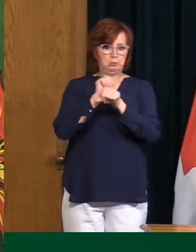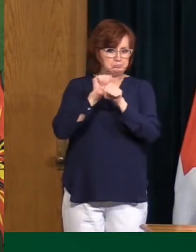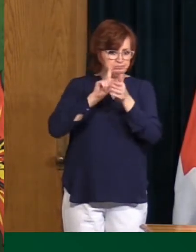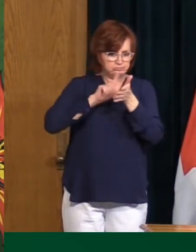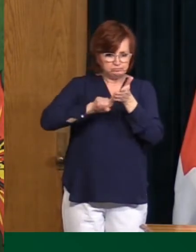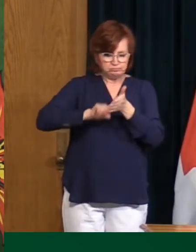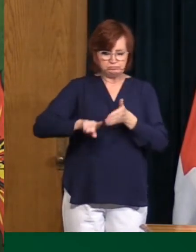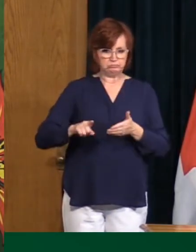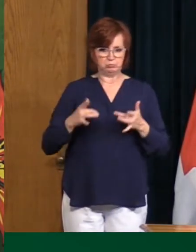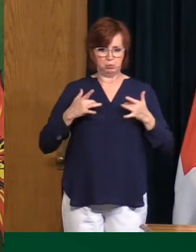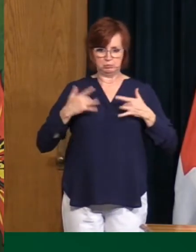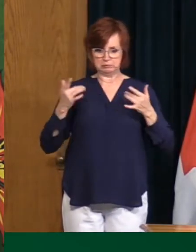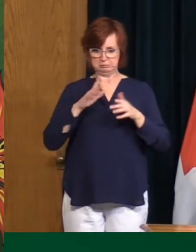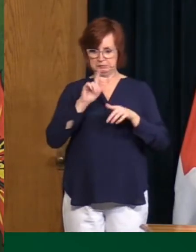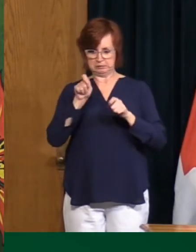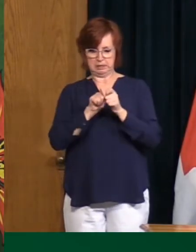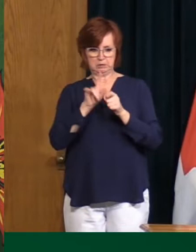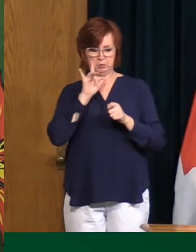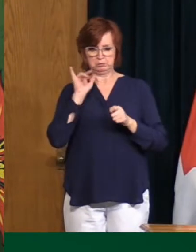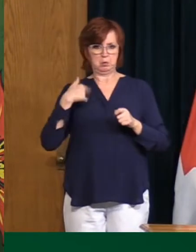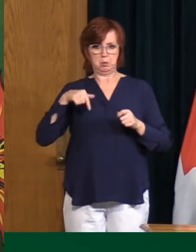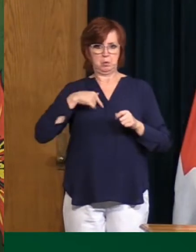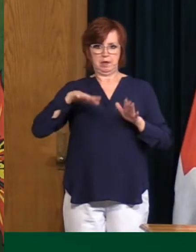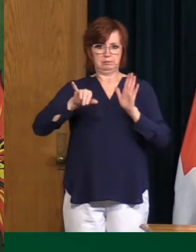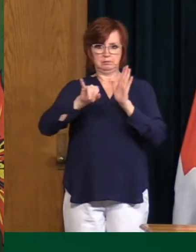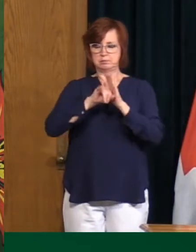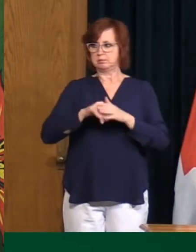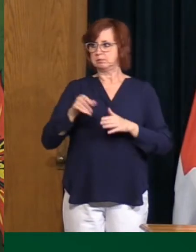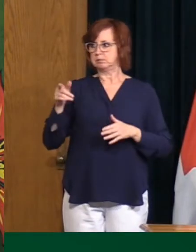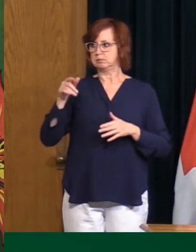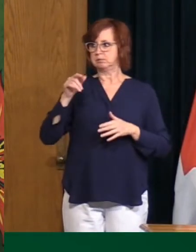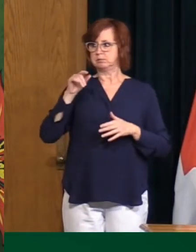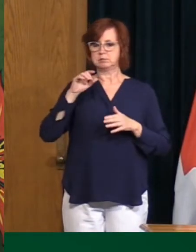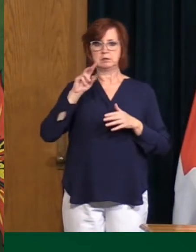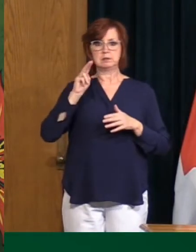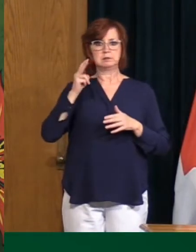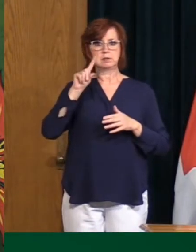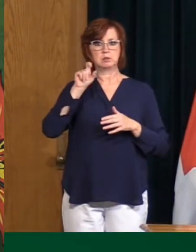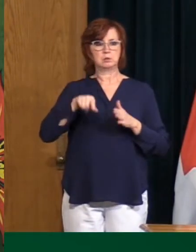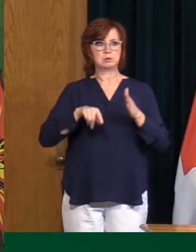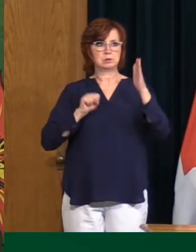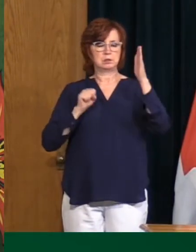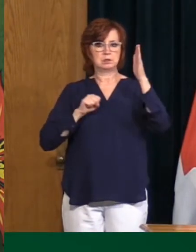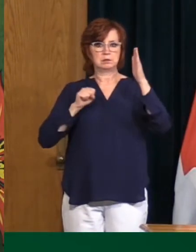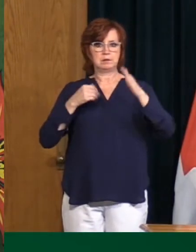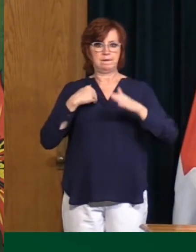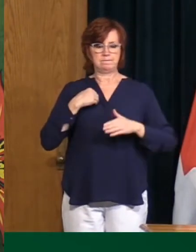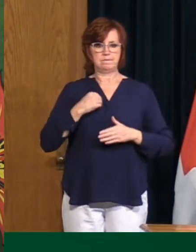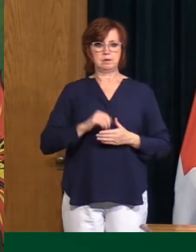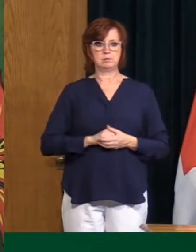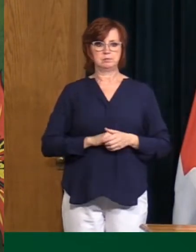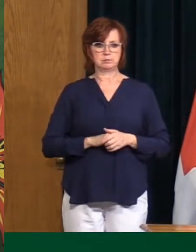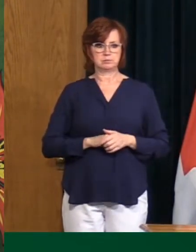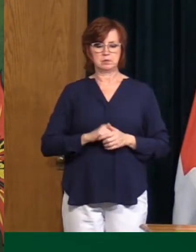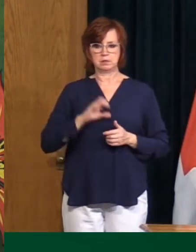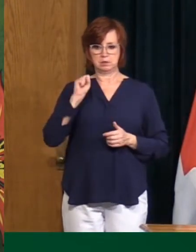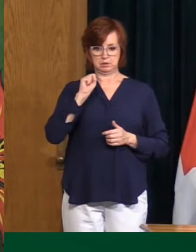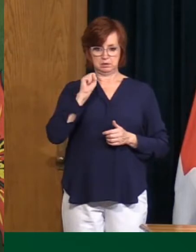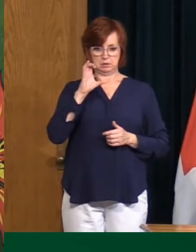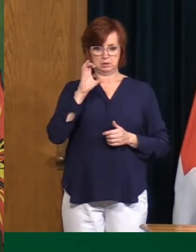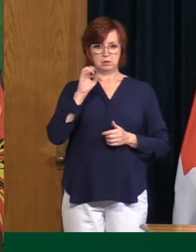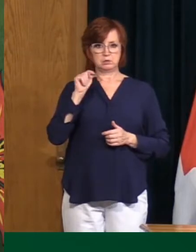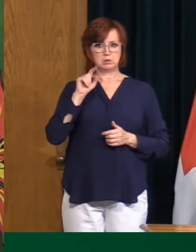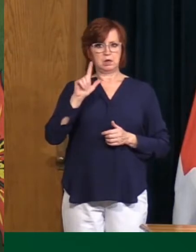around how we will operationalize it. Is there a follow-up, Zach? I do have a follow-up. Scott, you mentioned